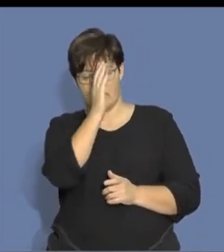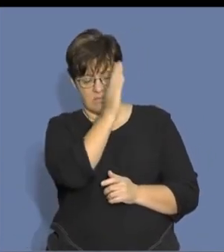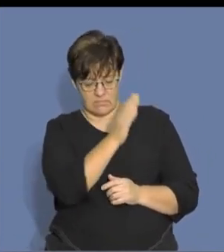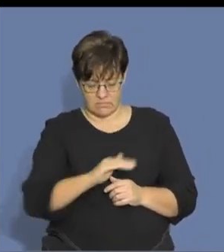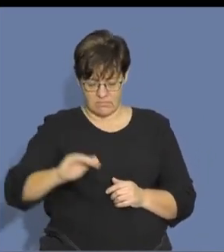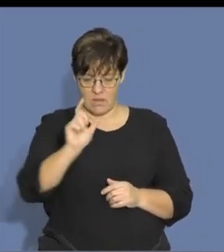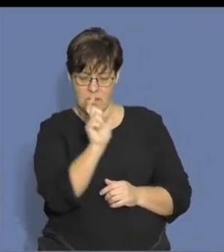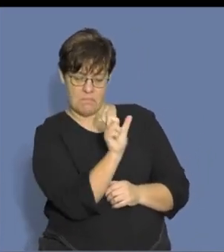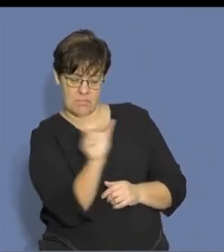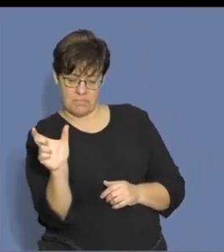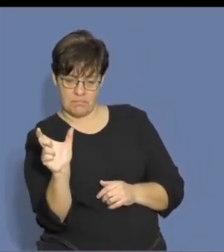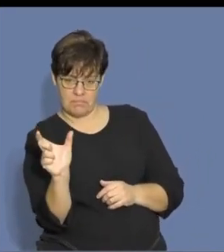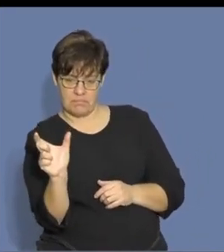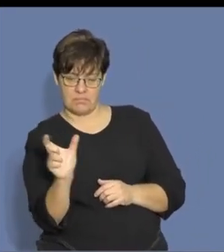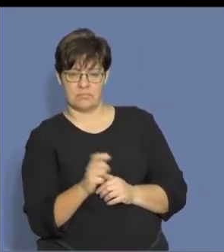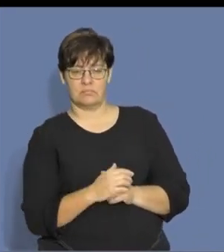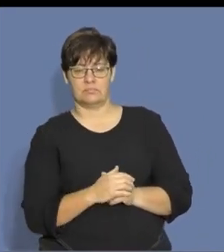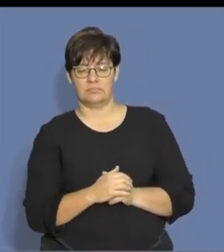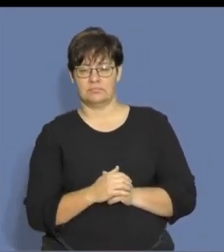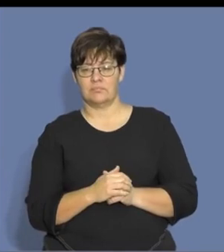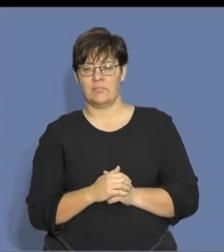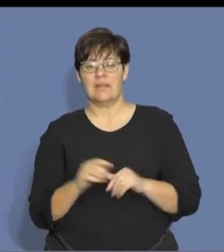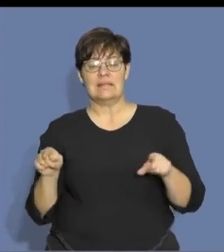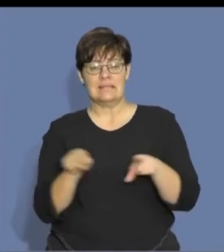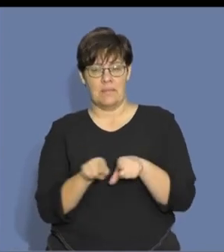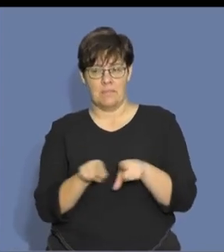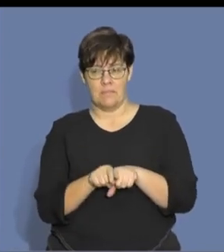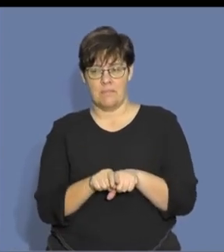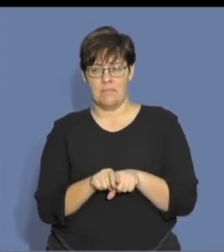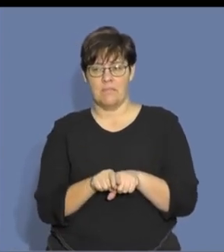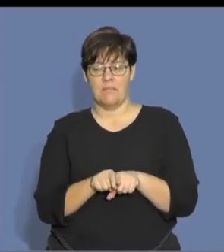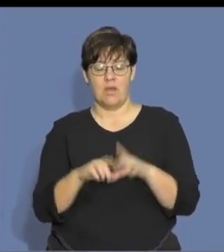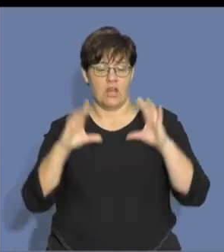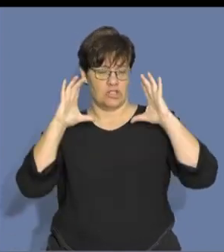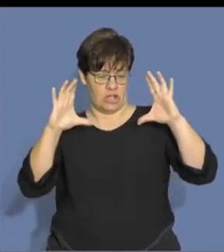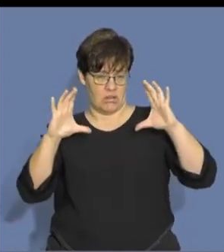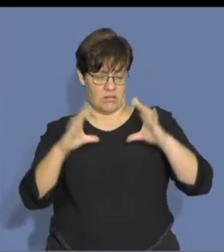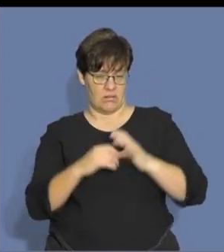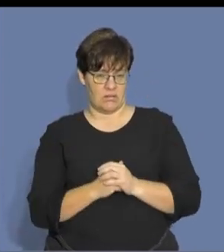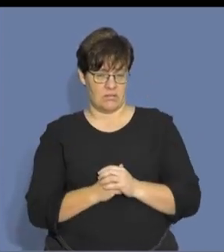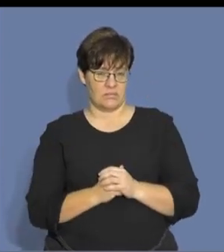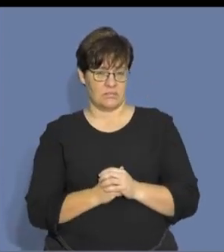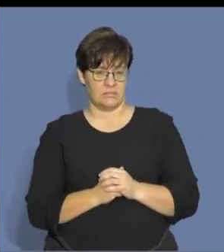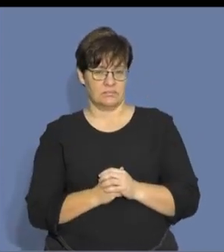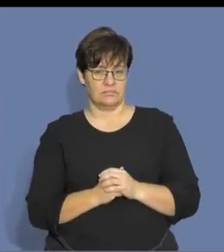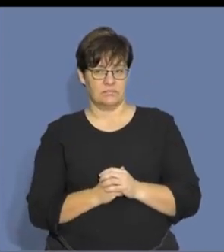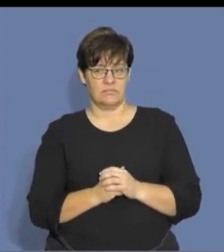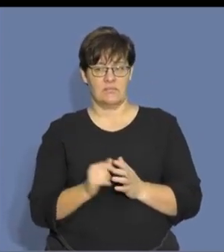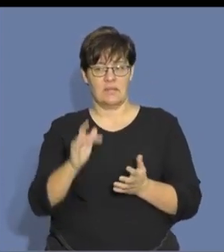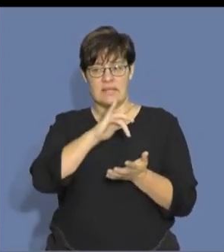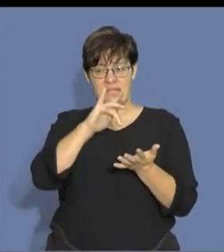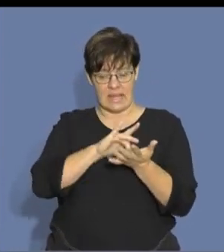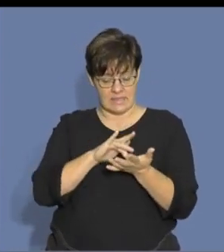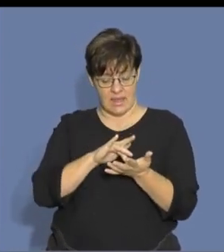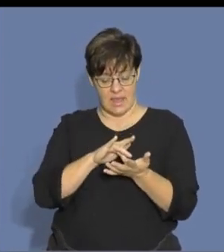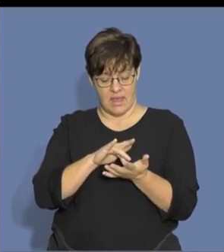the left. Now, the exact same thing happens with our circle. There I have a circle, center at the